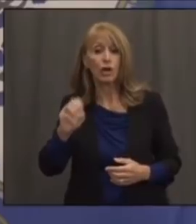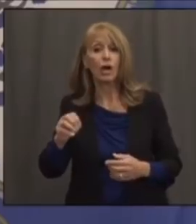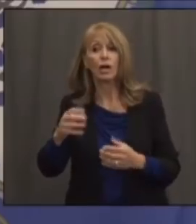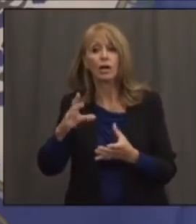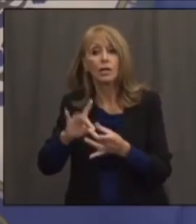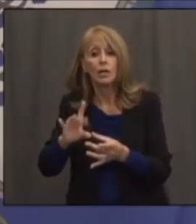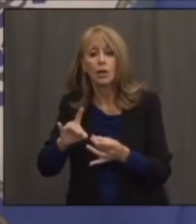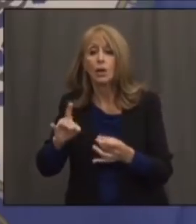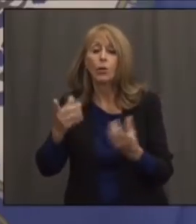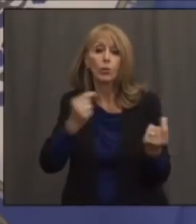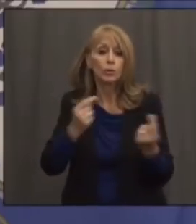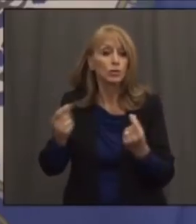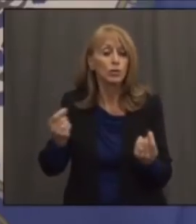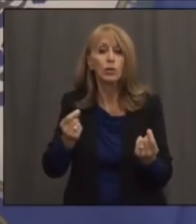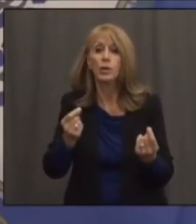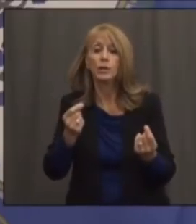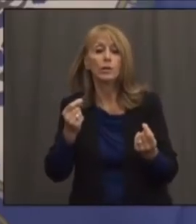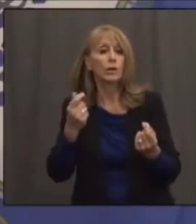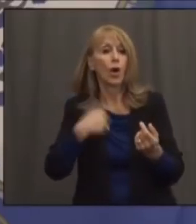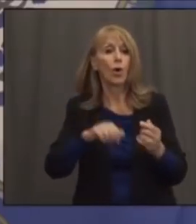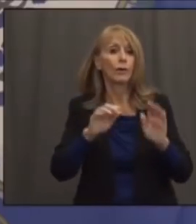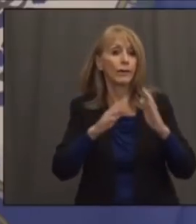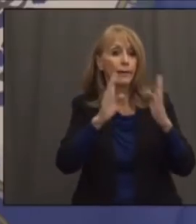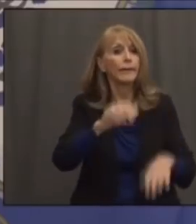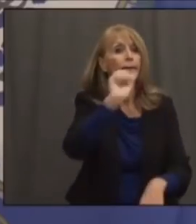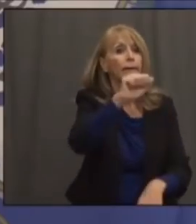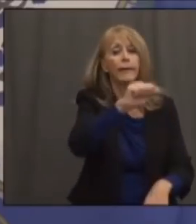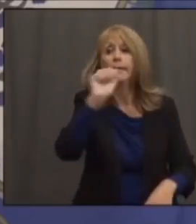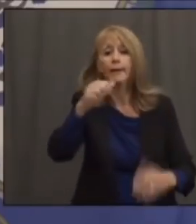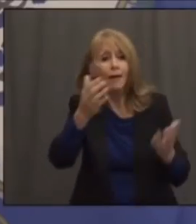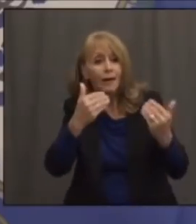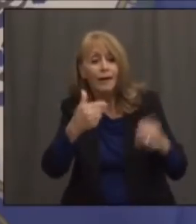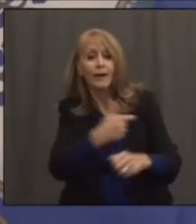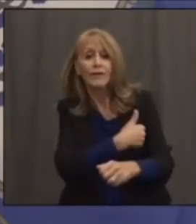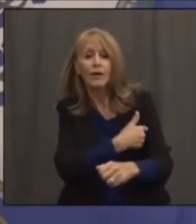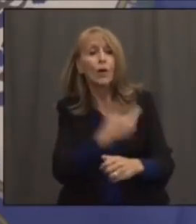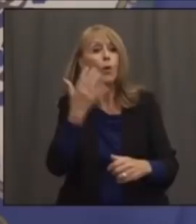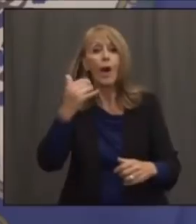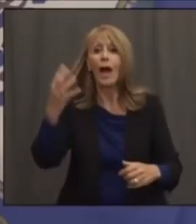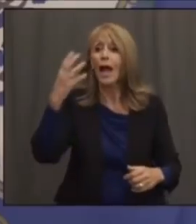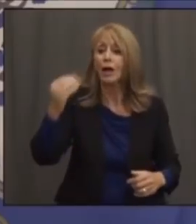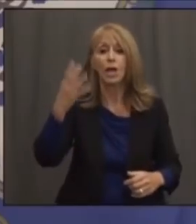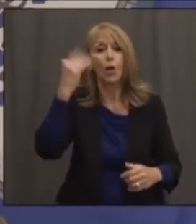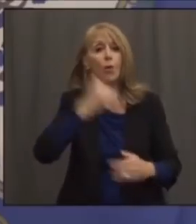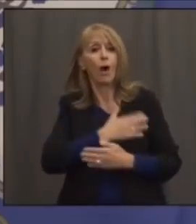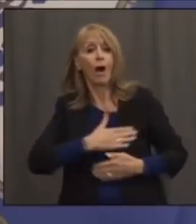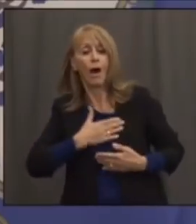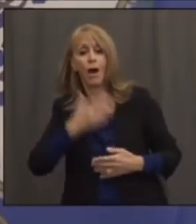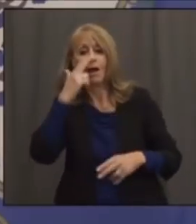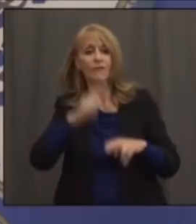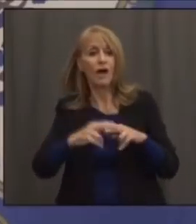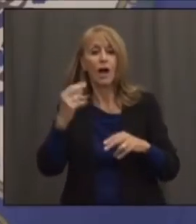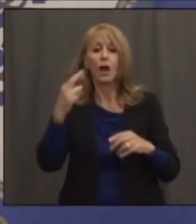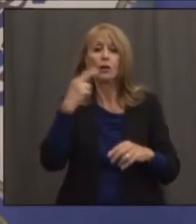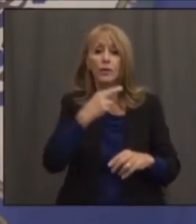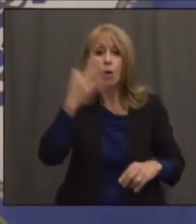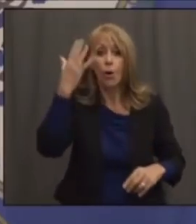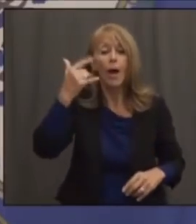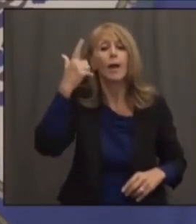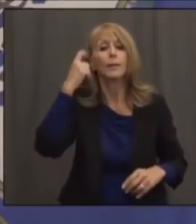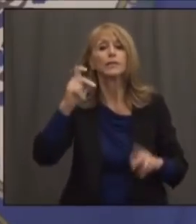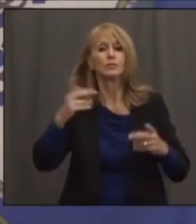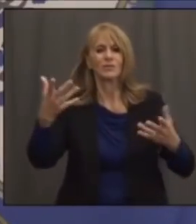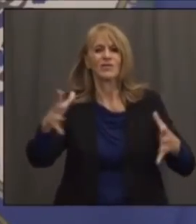the outreach we're doing, making sure people know the reason you're outside, the reason we're having fun, the reason you're able to go to a restaurant is because people have